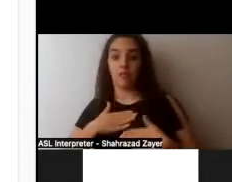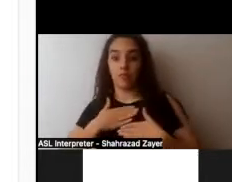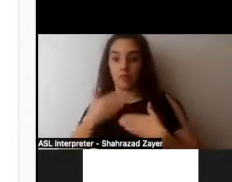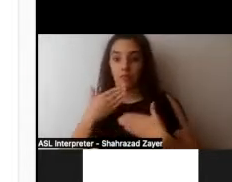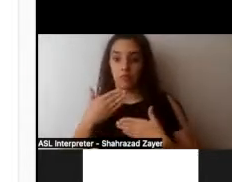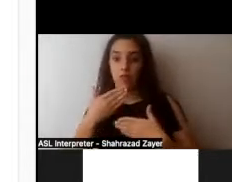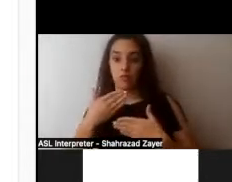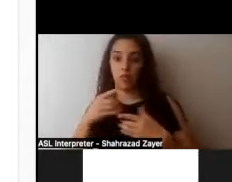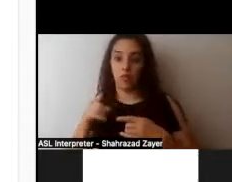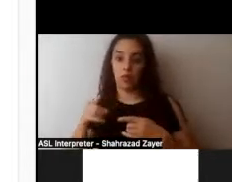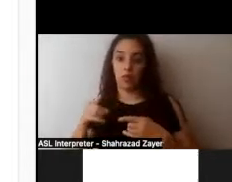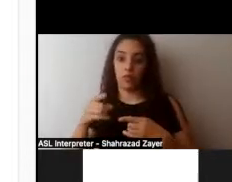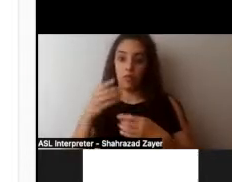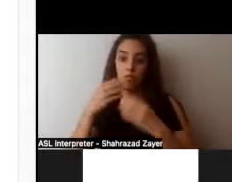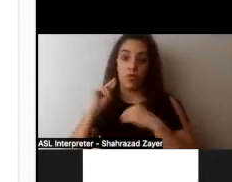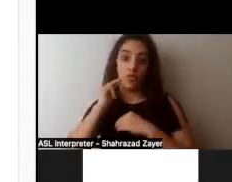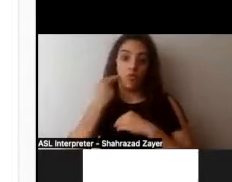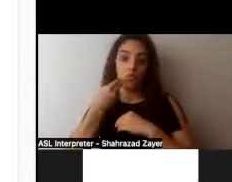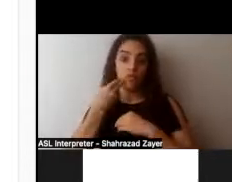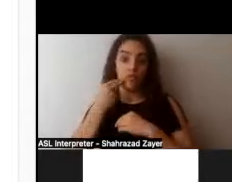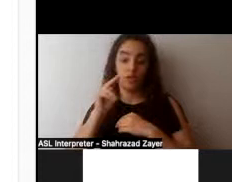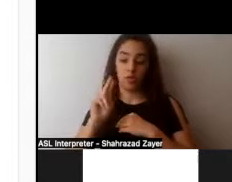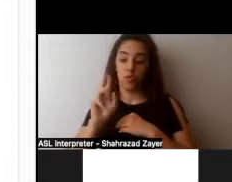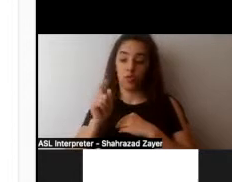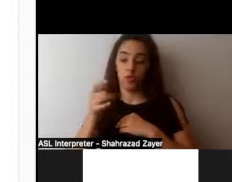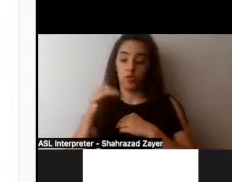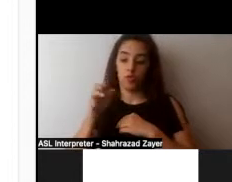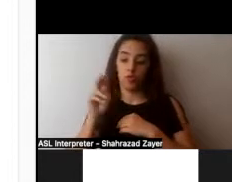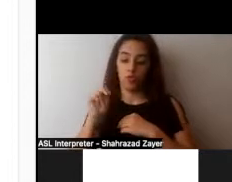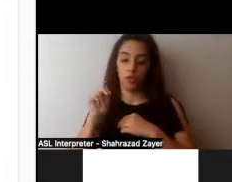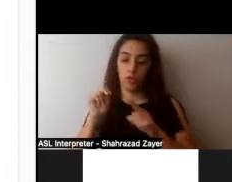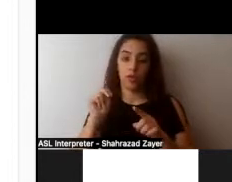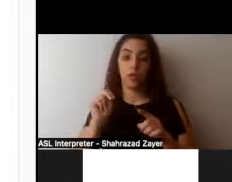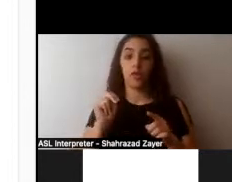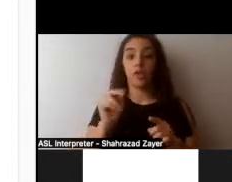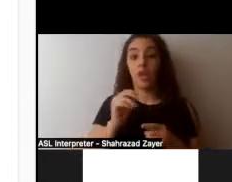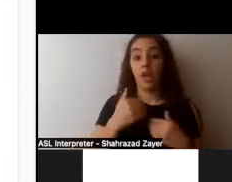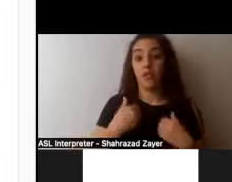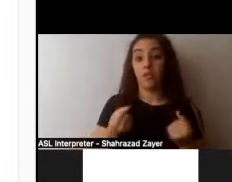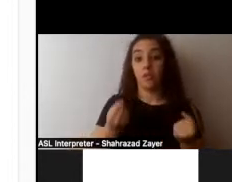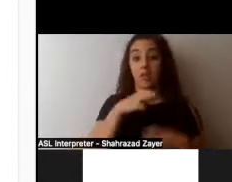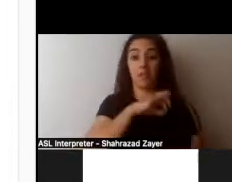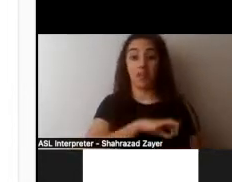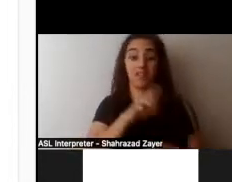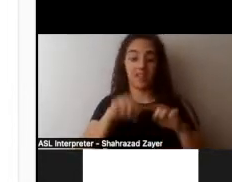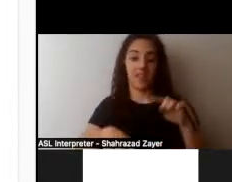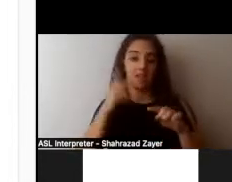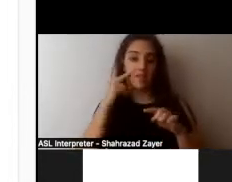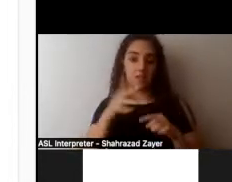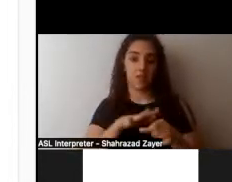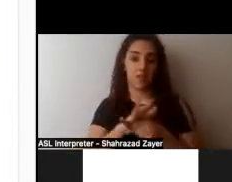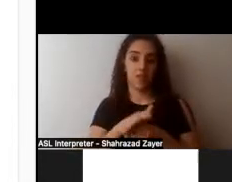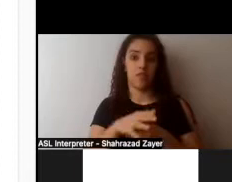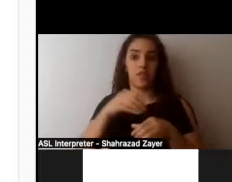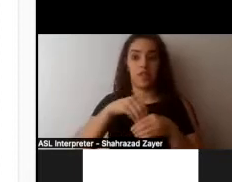and quality of life benefits which don't get fully captured yet in data. The system of care